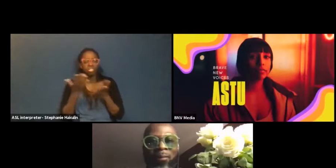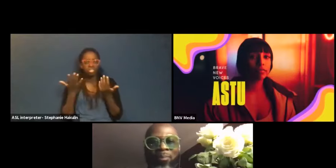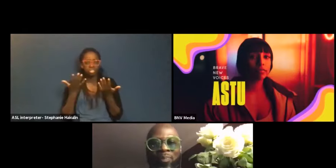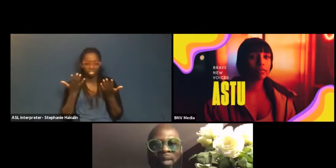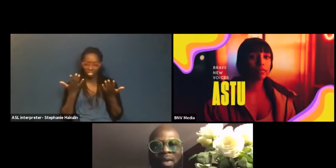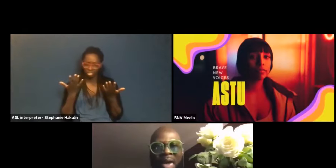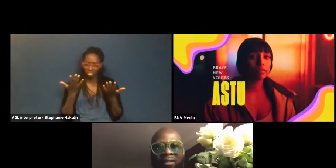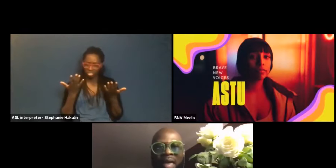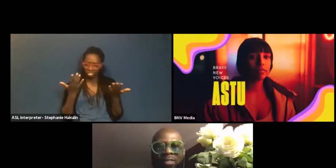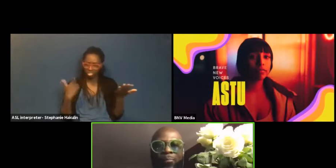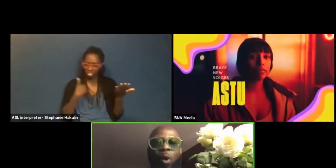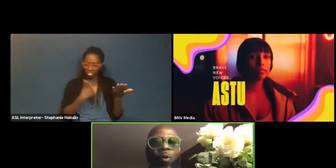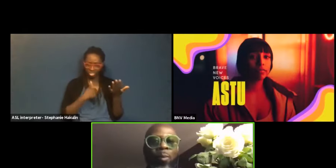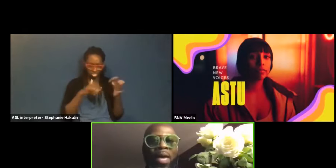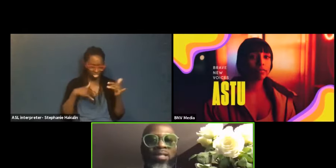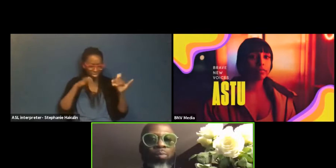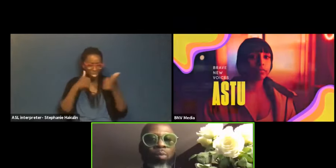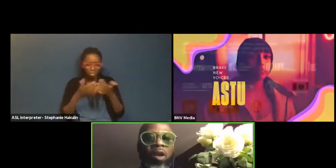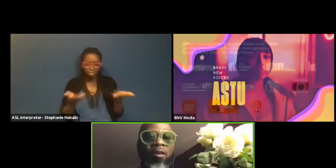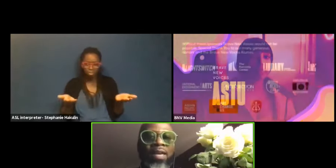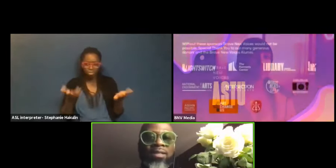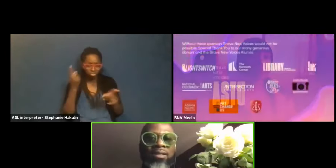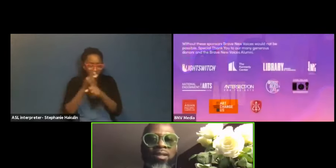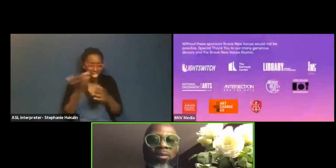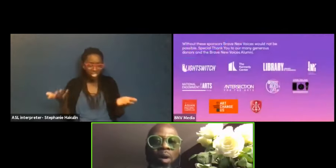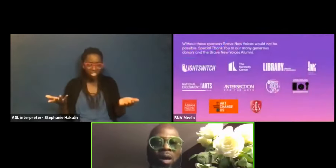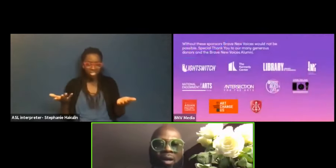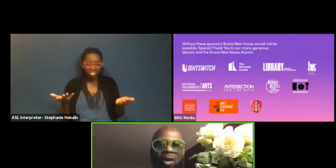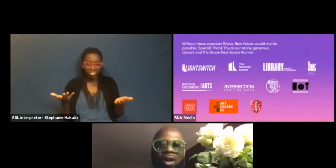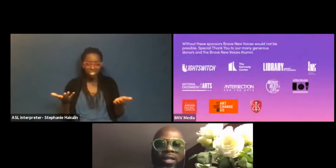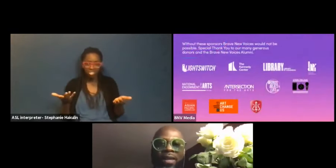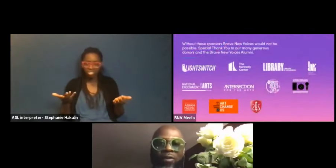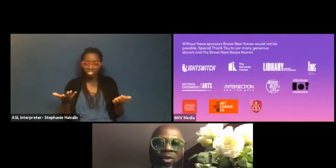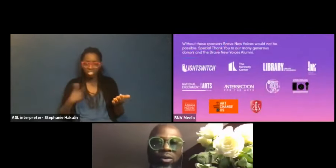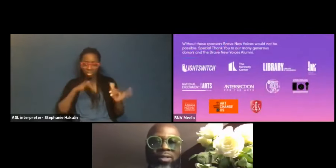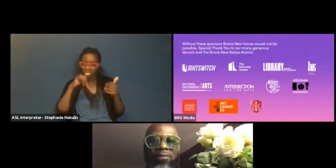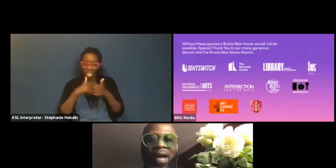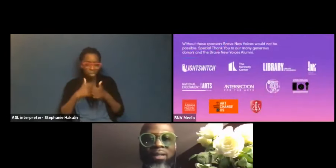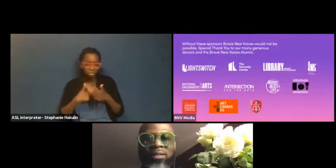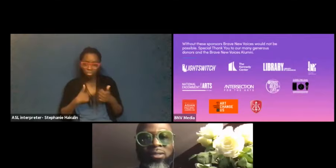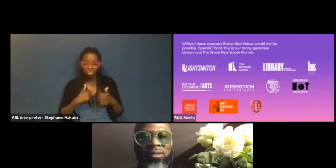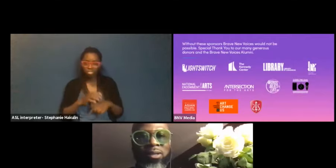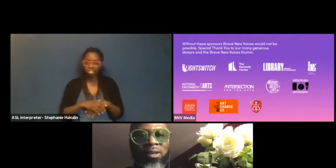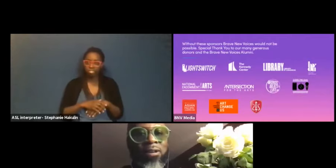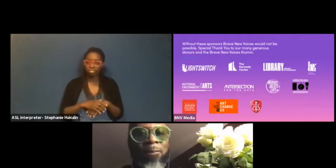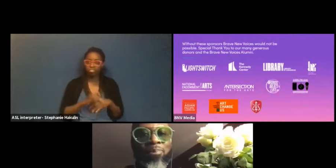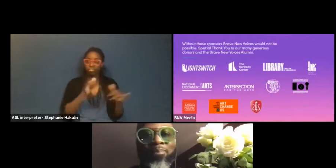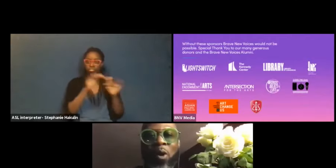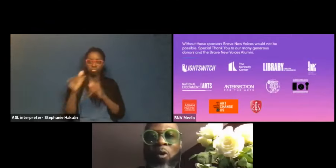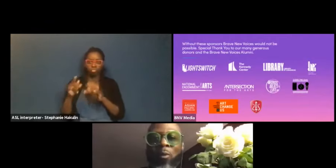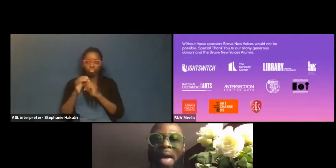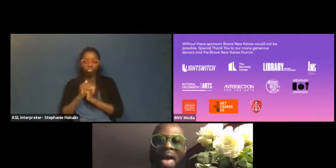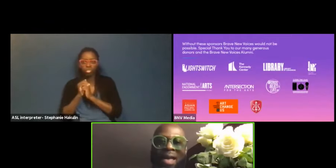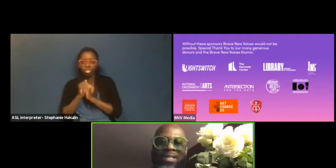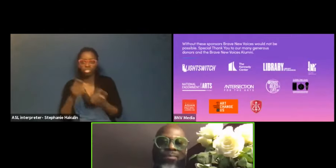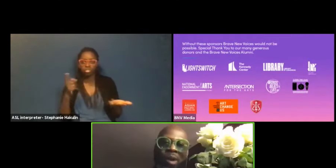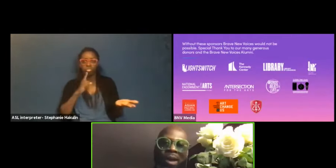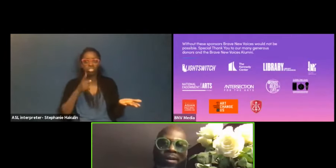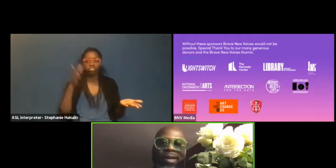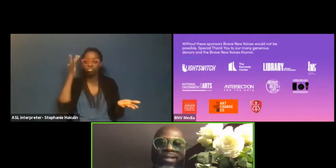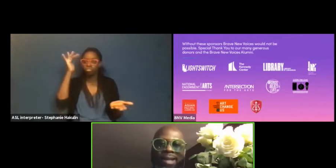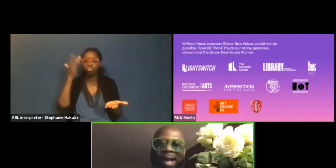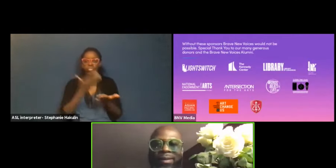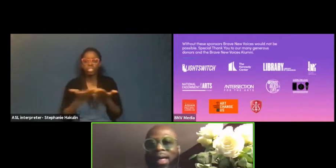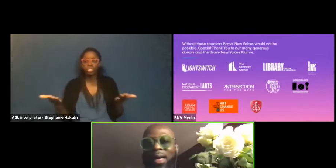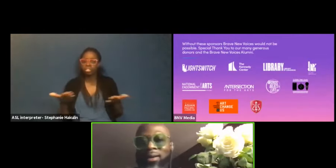not a game. And the poem as prayer isn't some clever device. Poem as